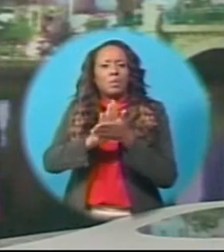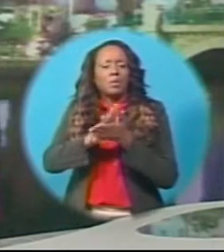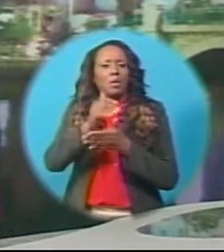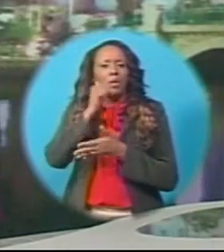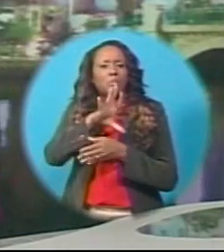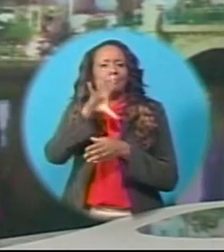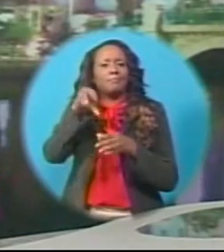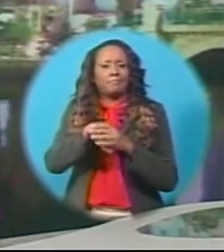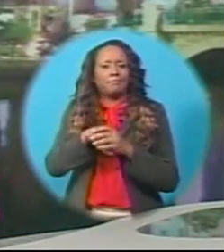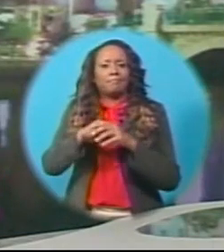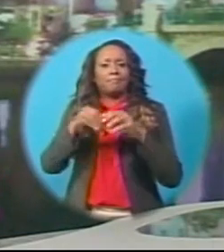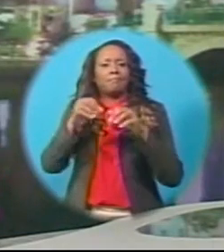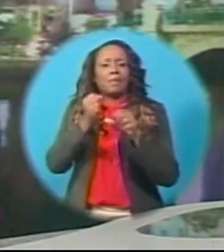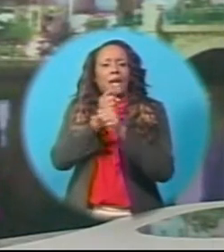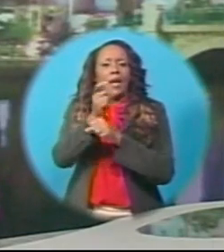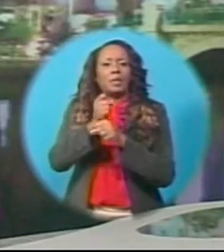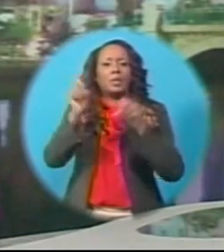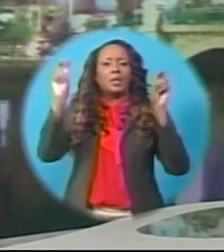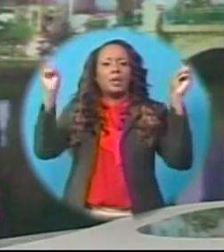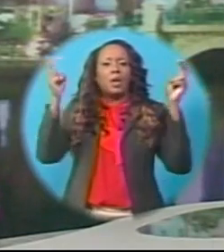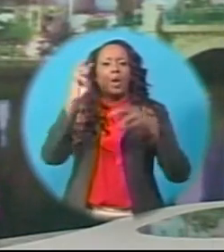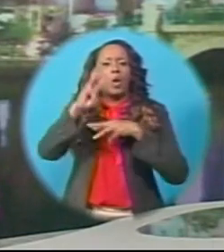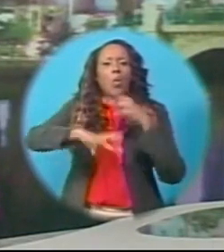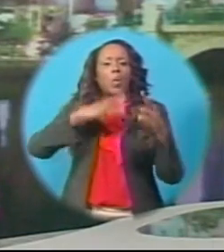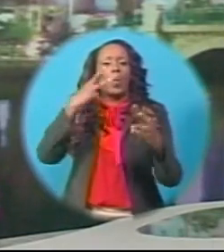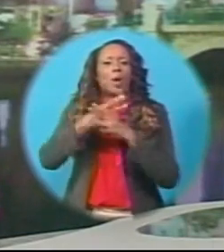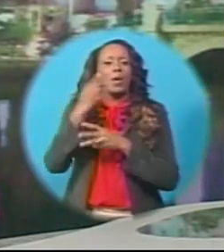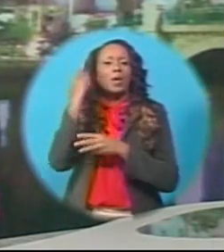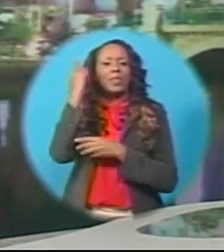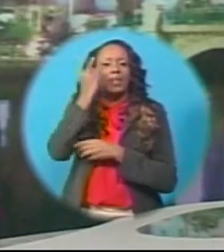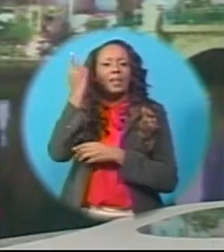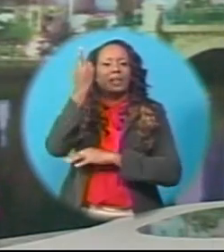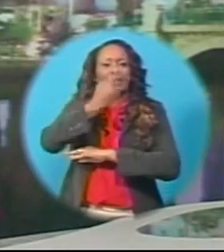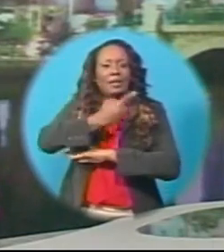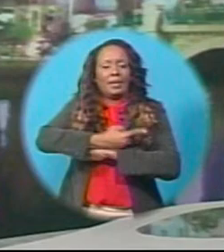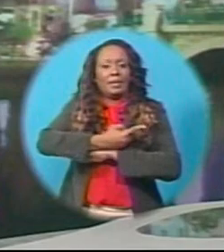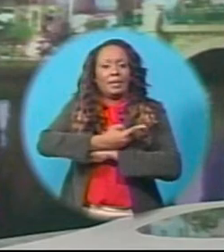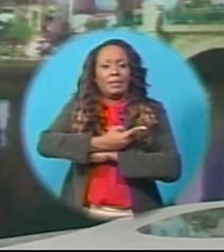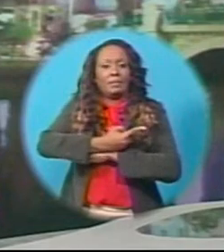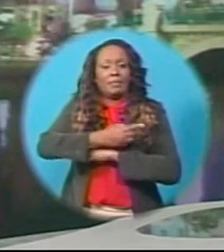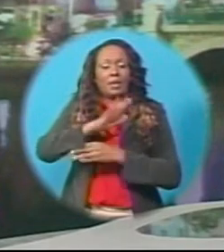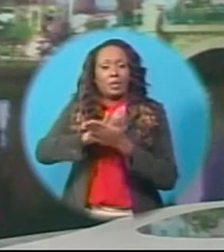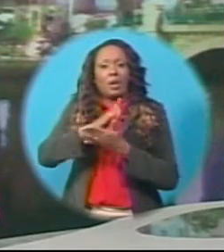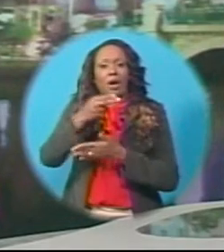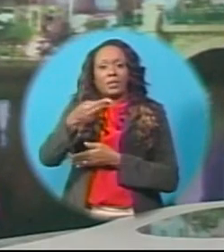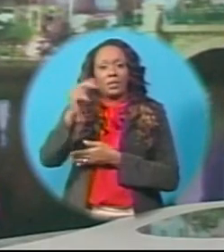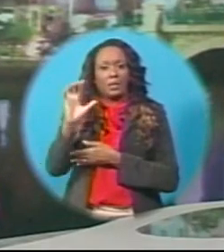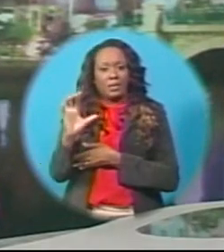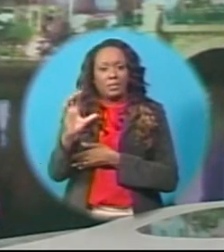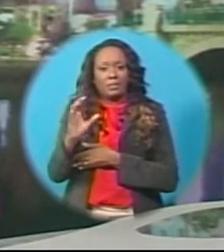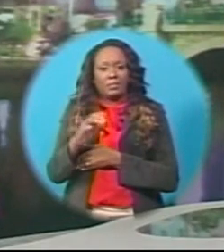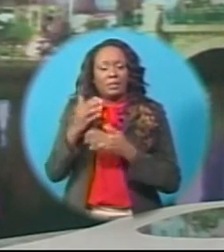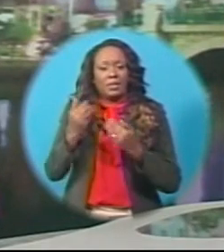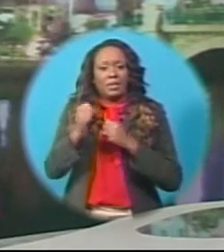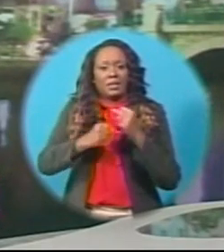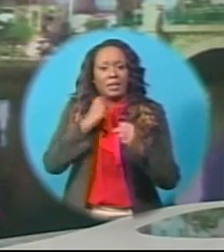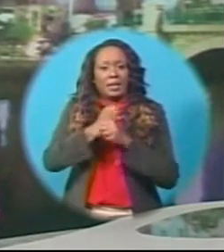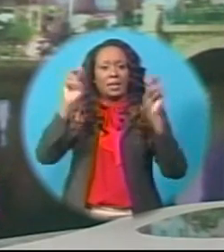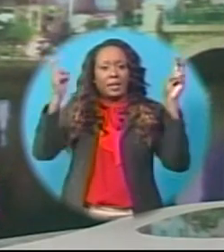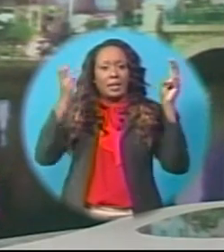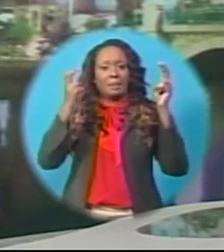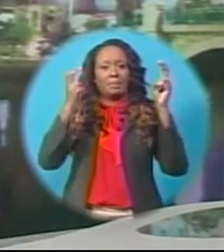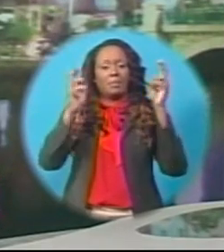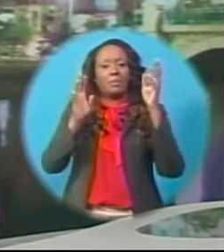took part in annual World Thinking Day activities at Harrison College. This year, it was held under the theme Grow